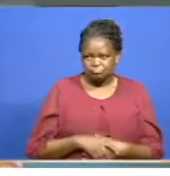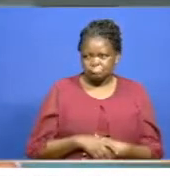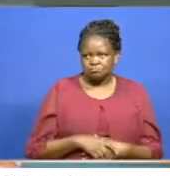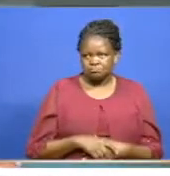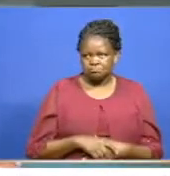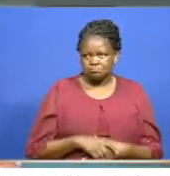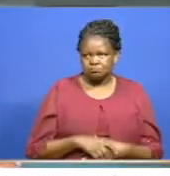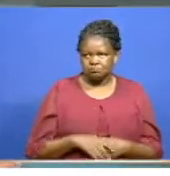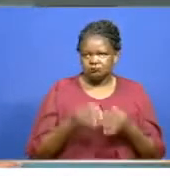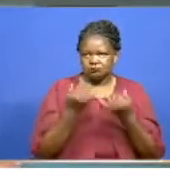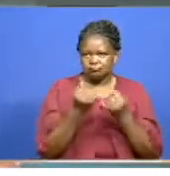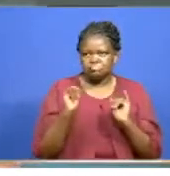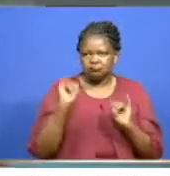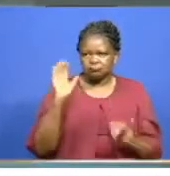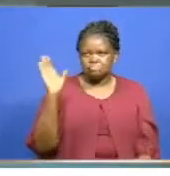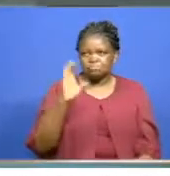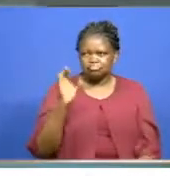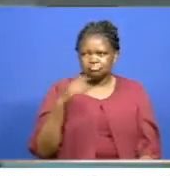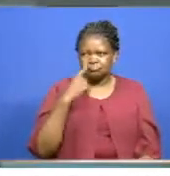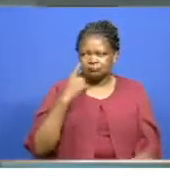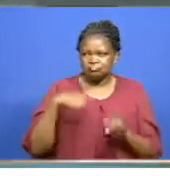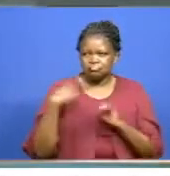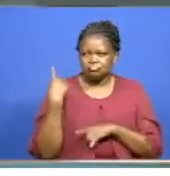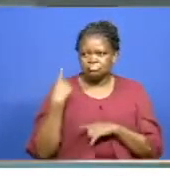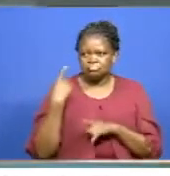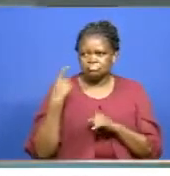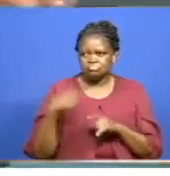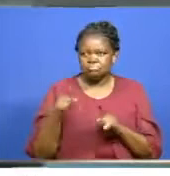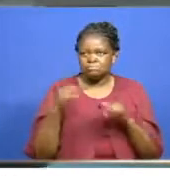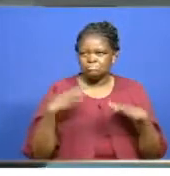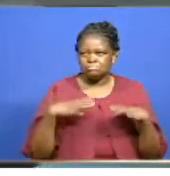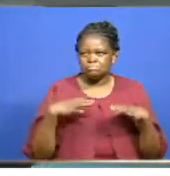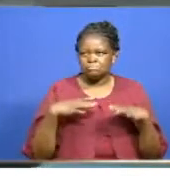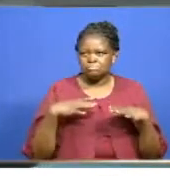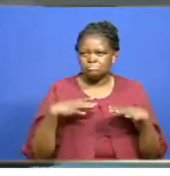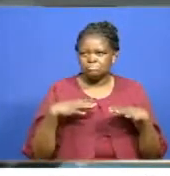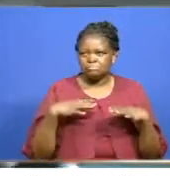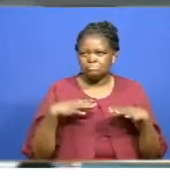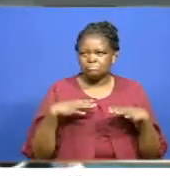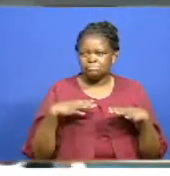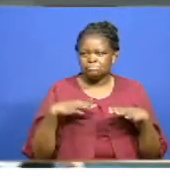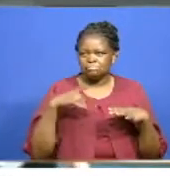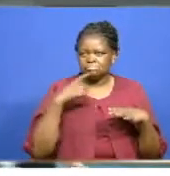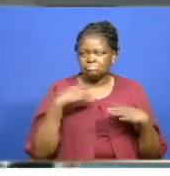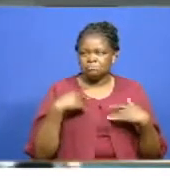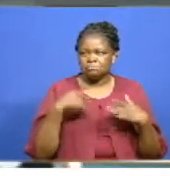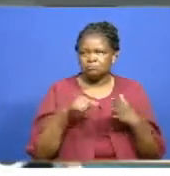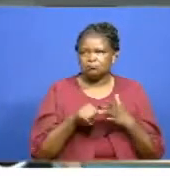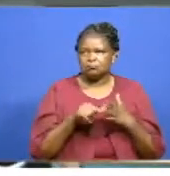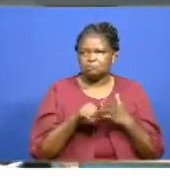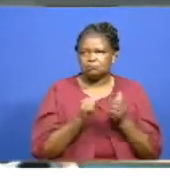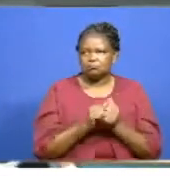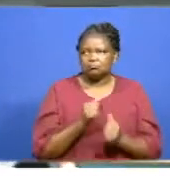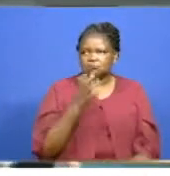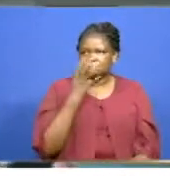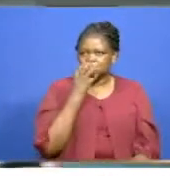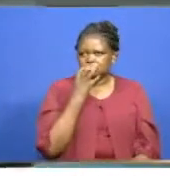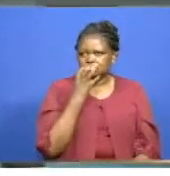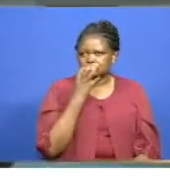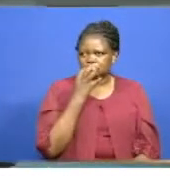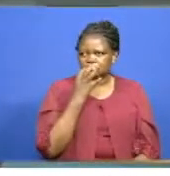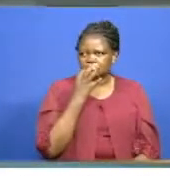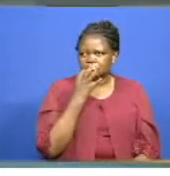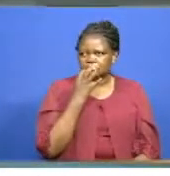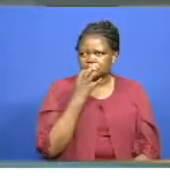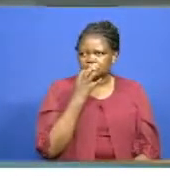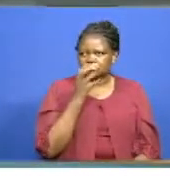the independent candidate who won mm-hmm. was actually somebody who was sort of had a problem with ODM. Mm-hmm. And so